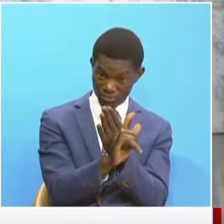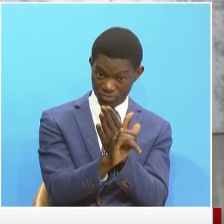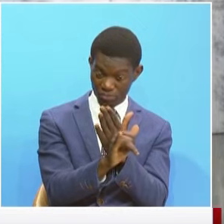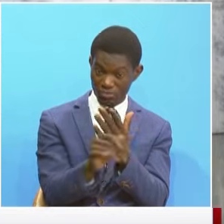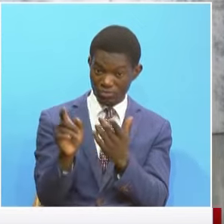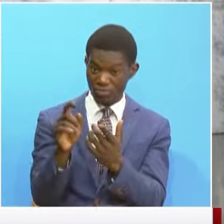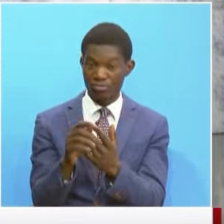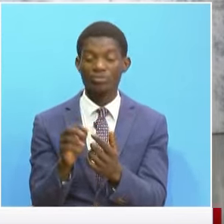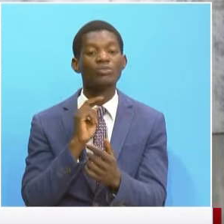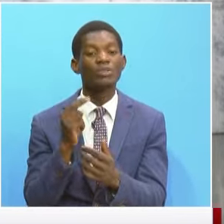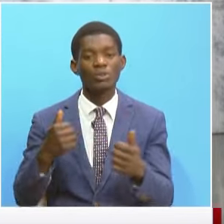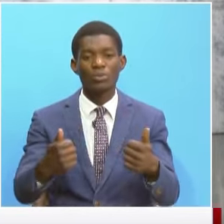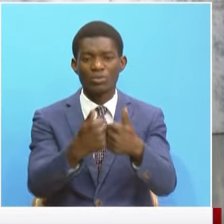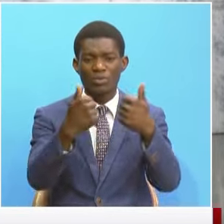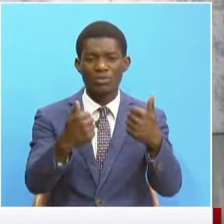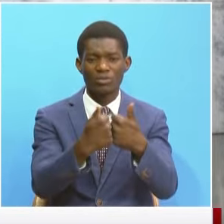4,523 road traffic crashes.